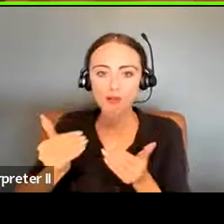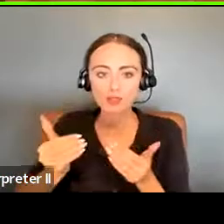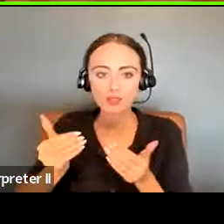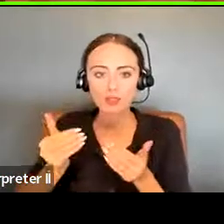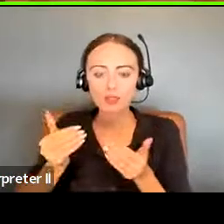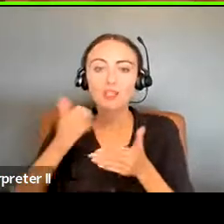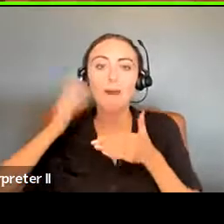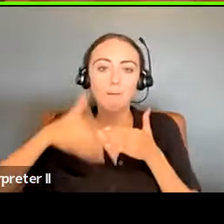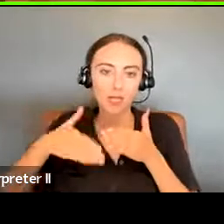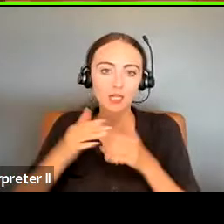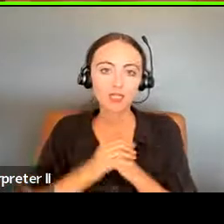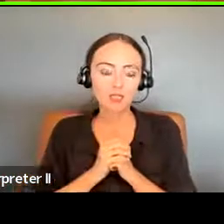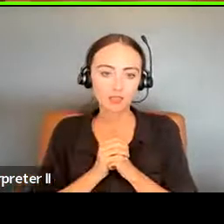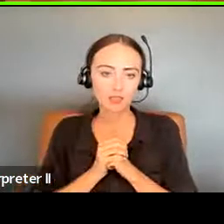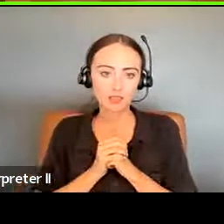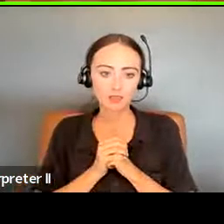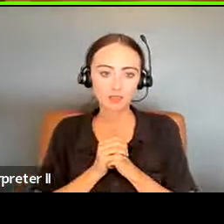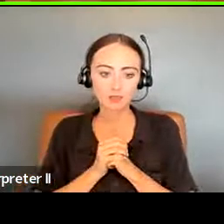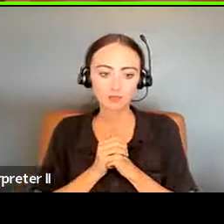is completed.